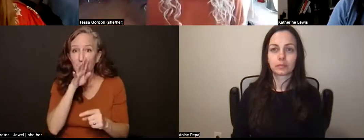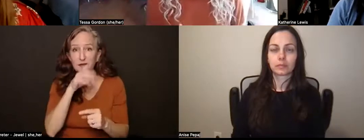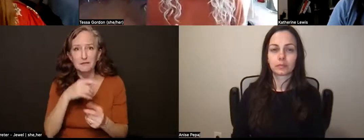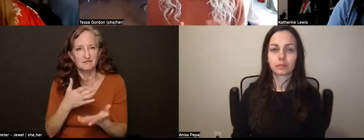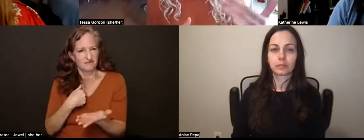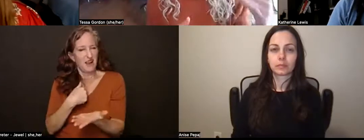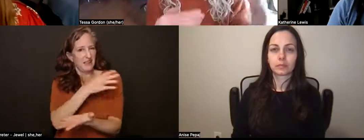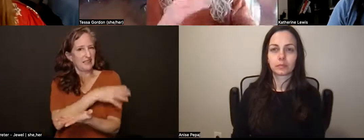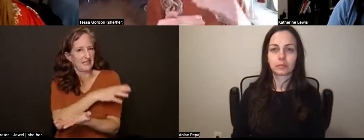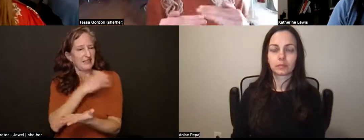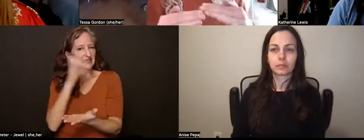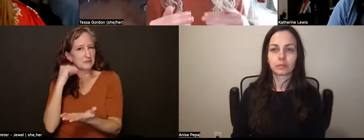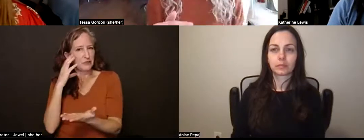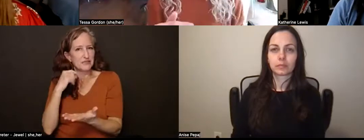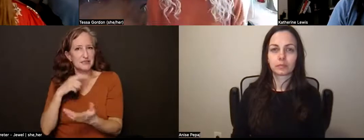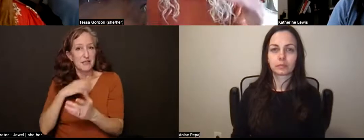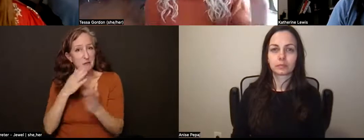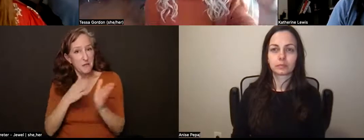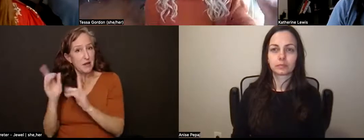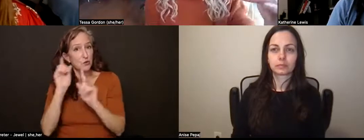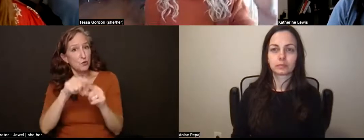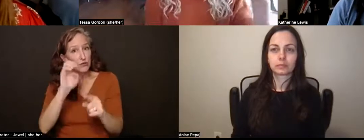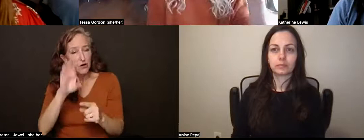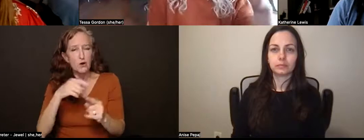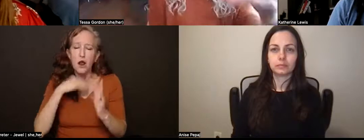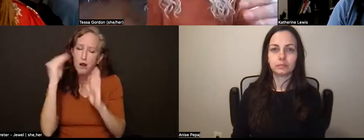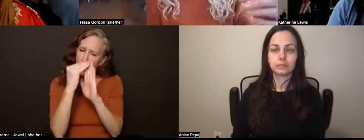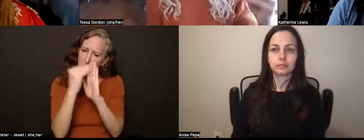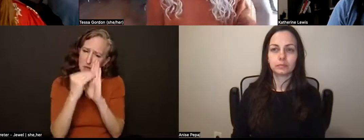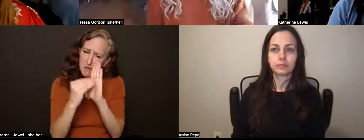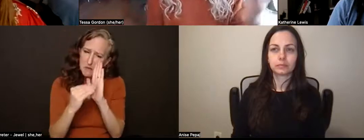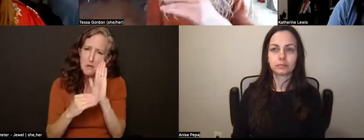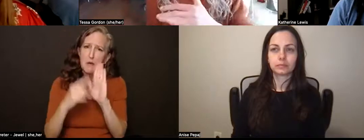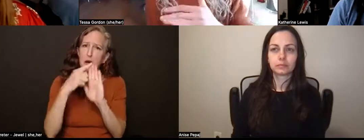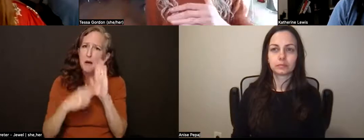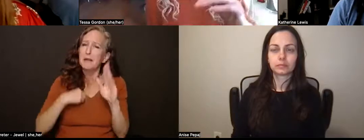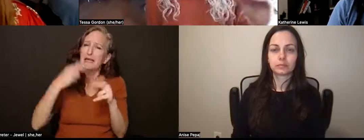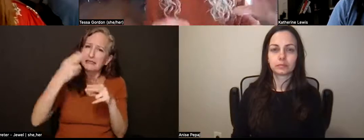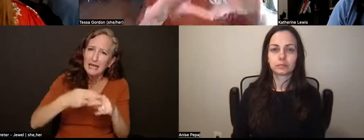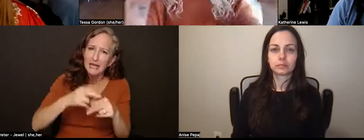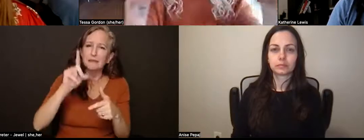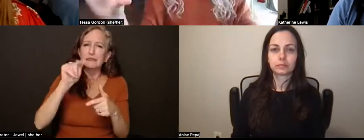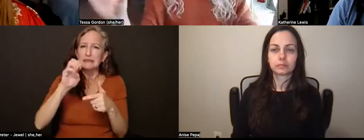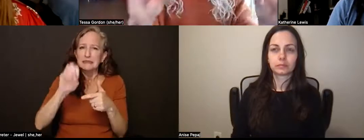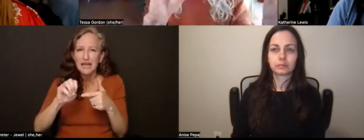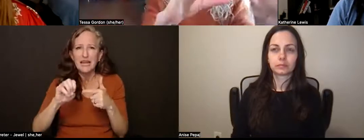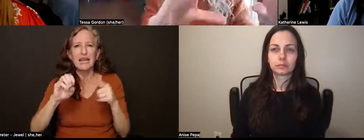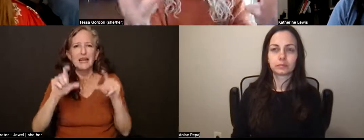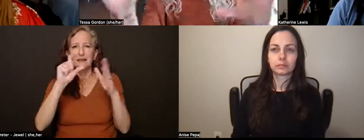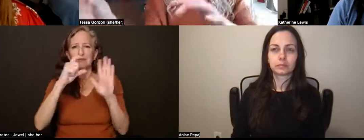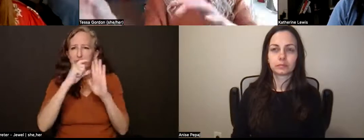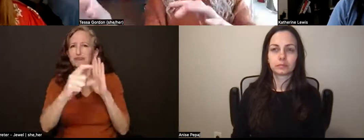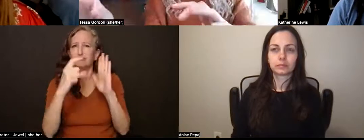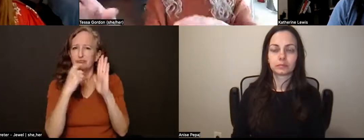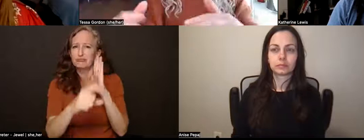to the ER. I write down everything that they will need, my name, the date, all my vital information in big letters across. I